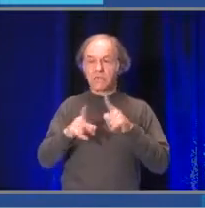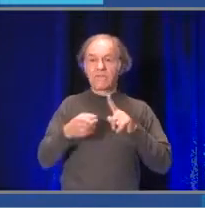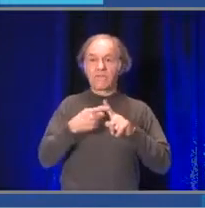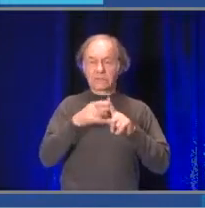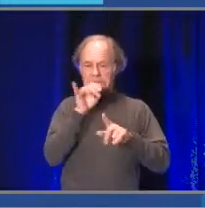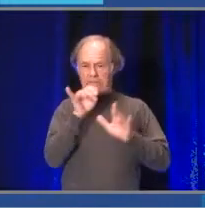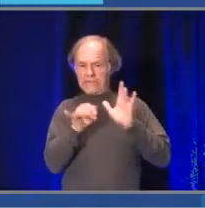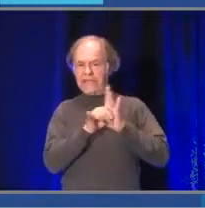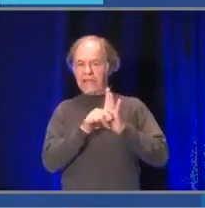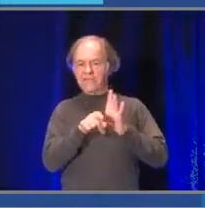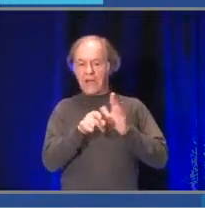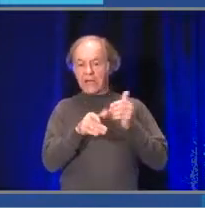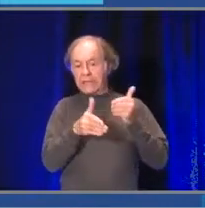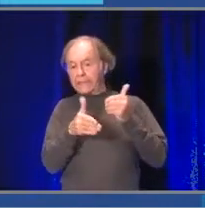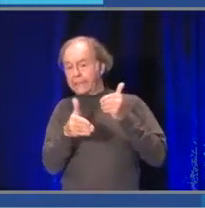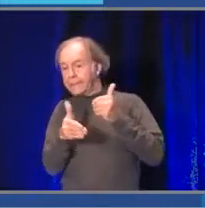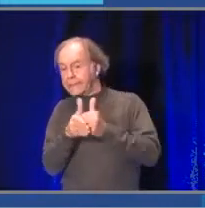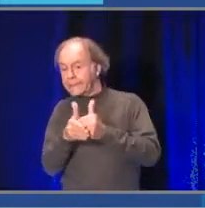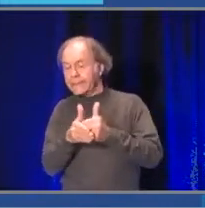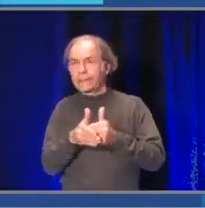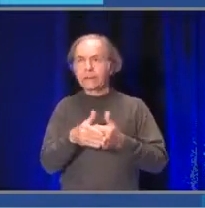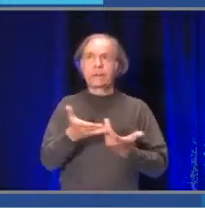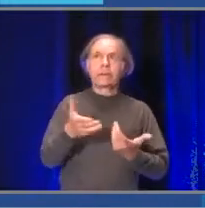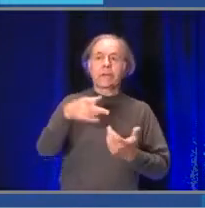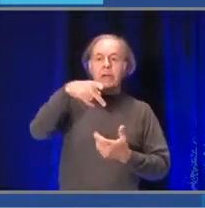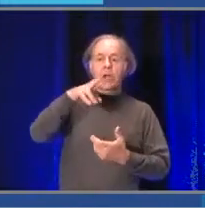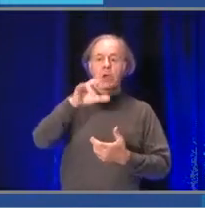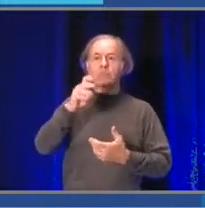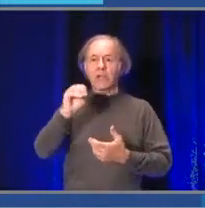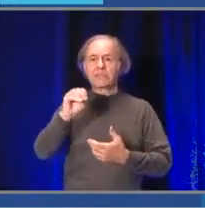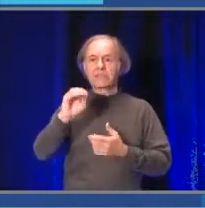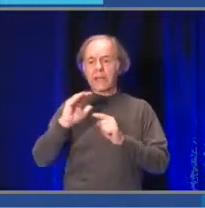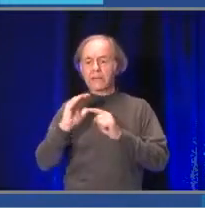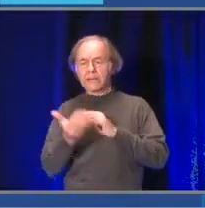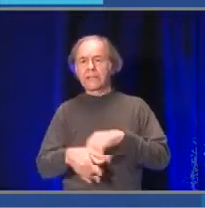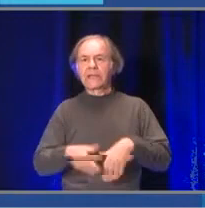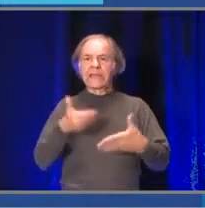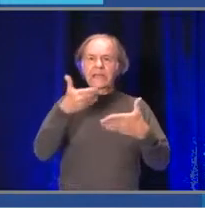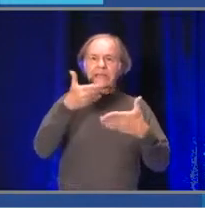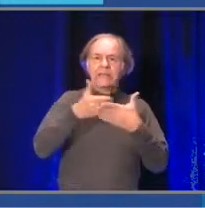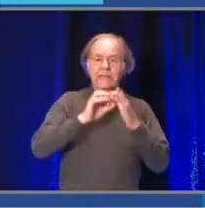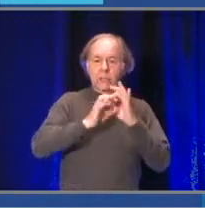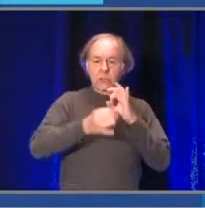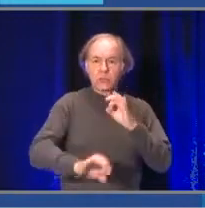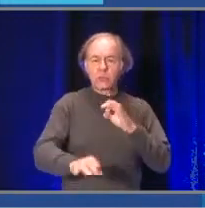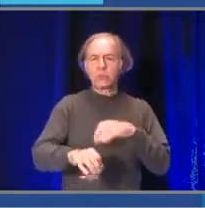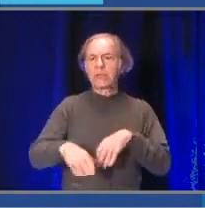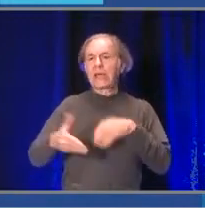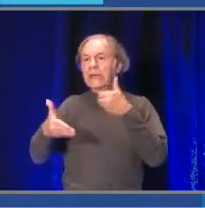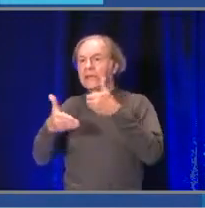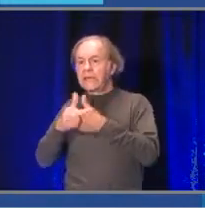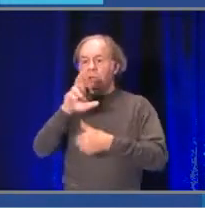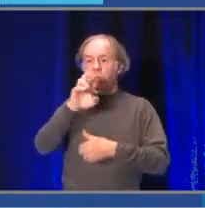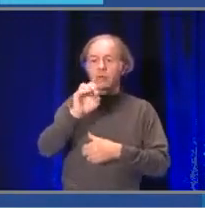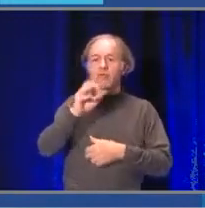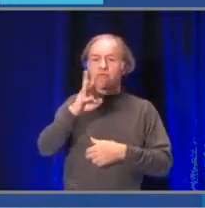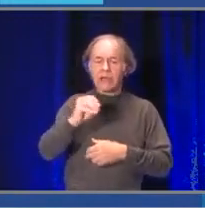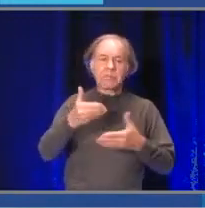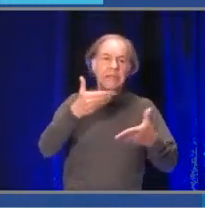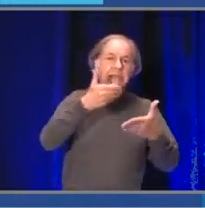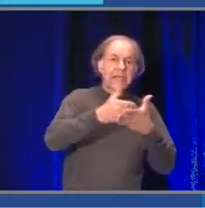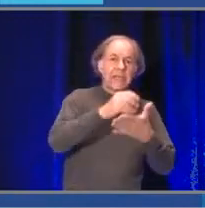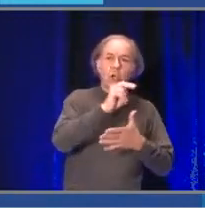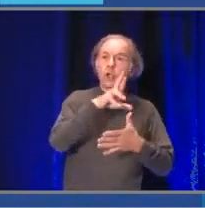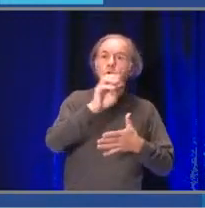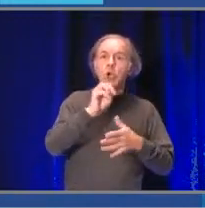of critical anatomical structures, such as the prostate capsule, seminal vesicles, rectal wall, and neurovascular